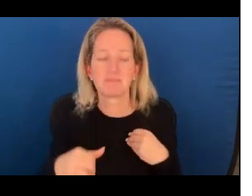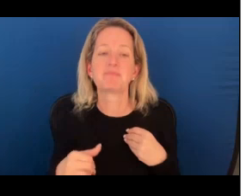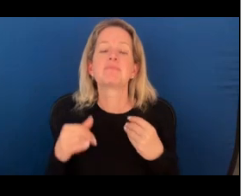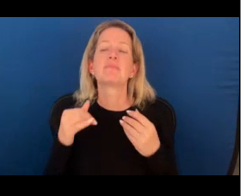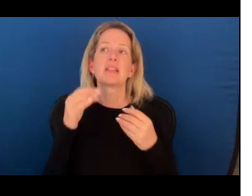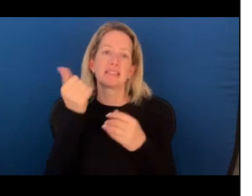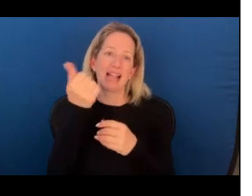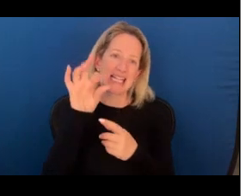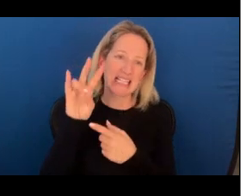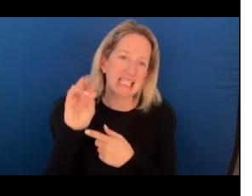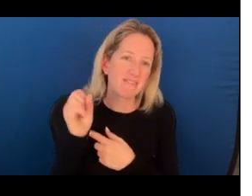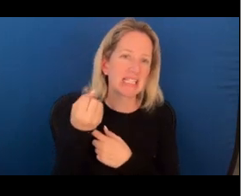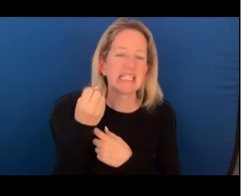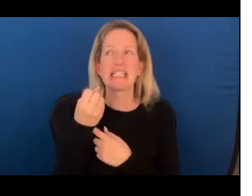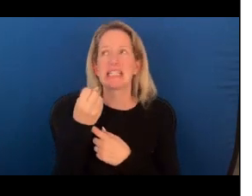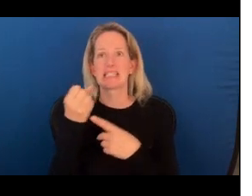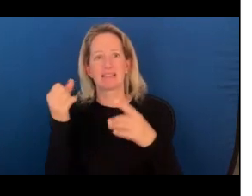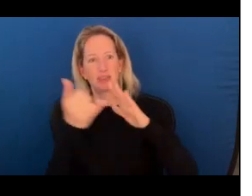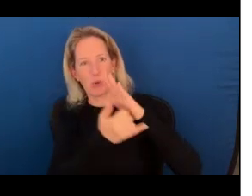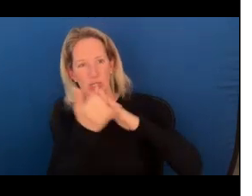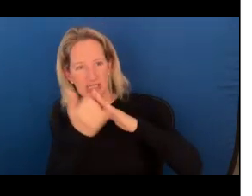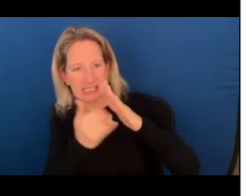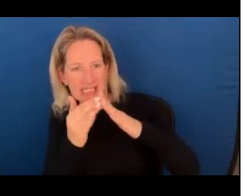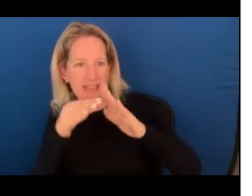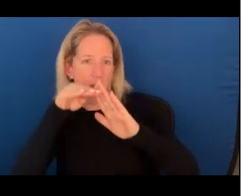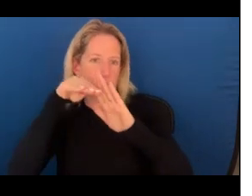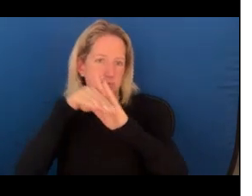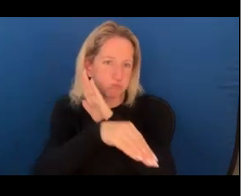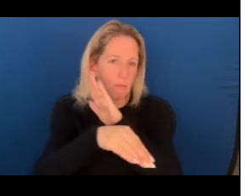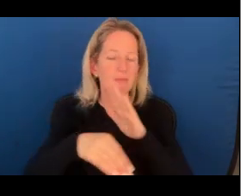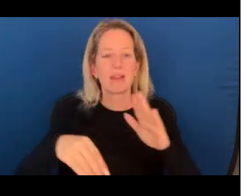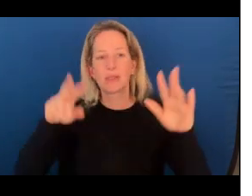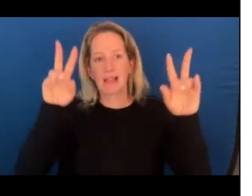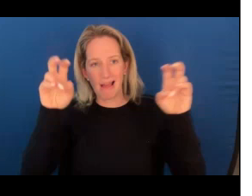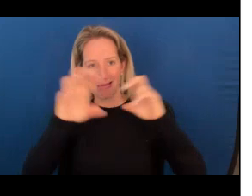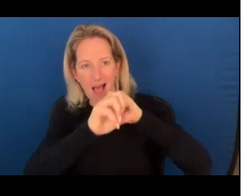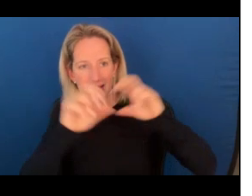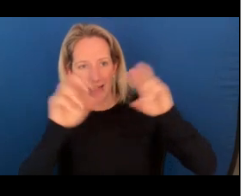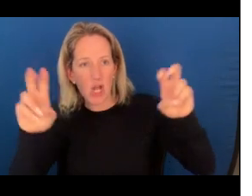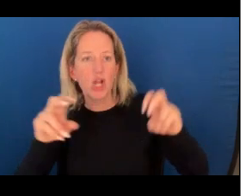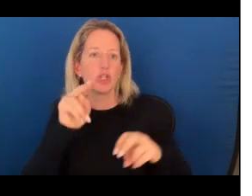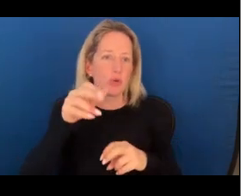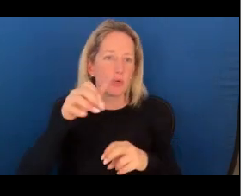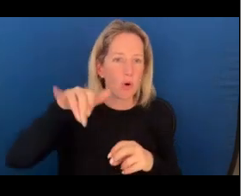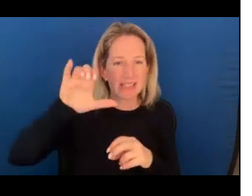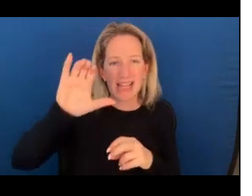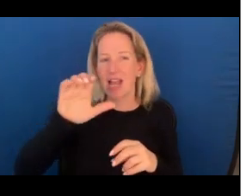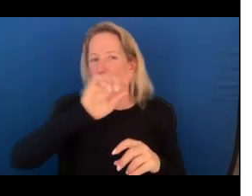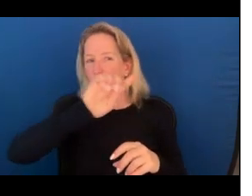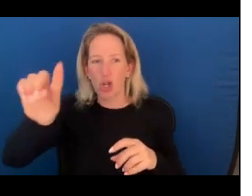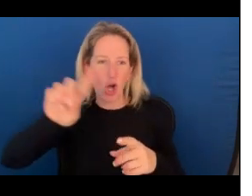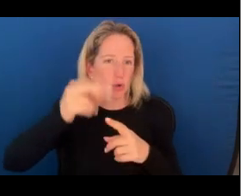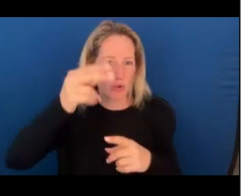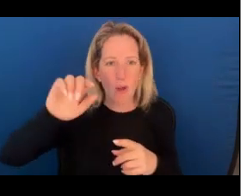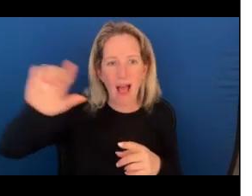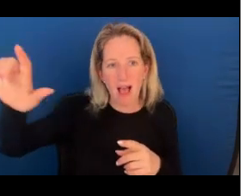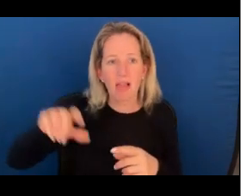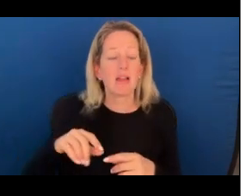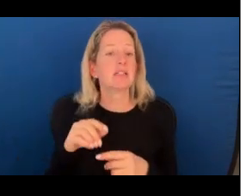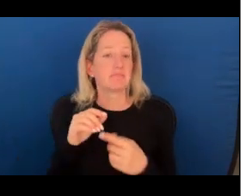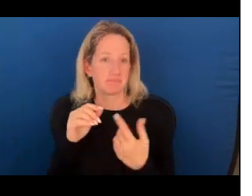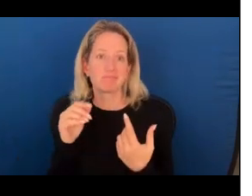There was a headline in the paper, New York City Go to Hell. That was something that President Gerald Ford had